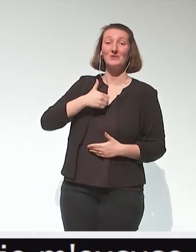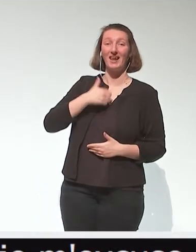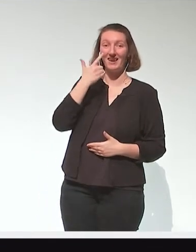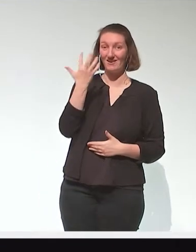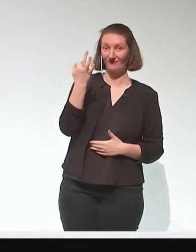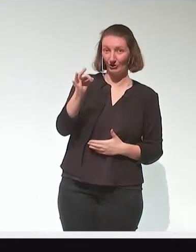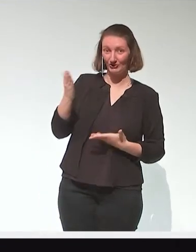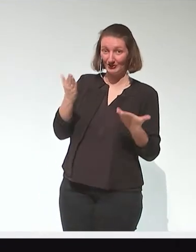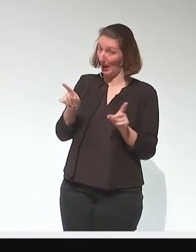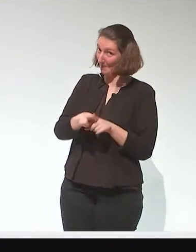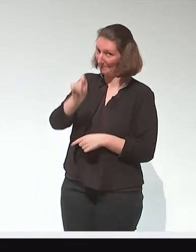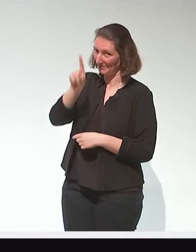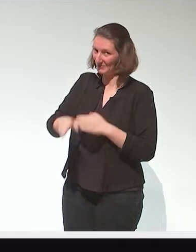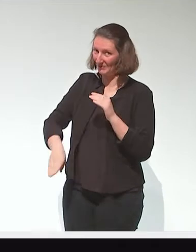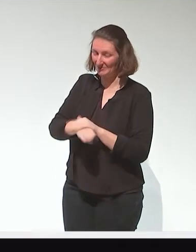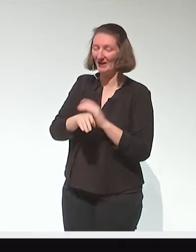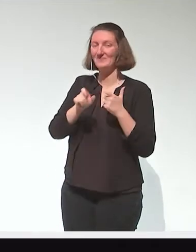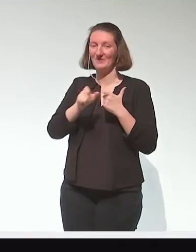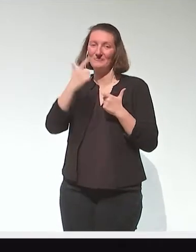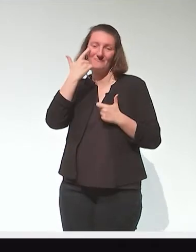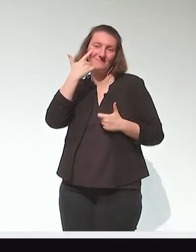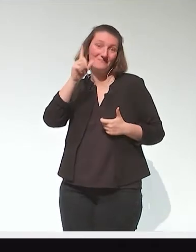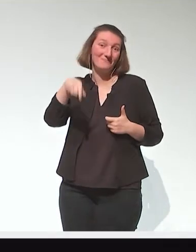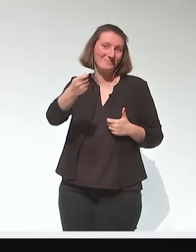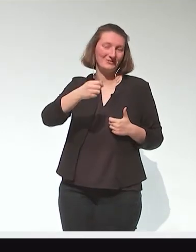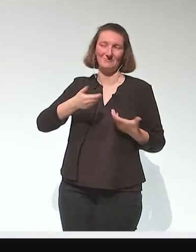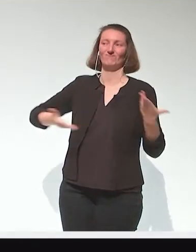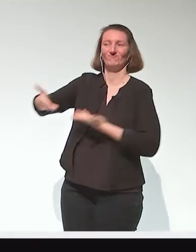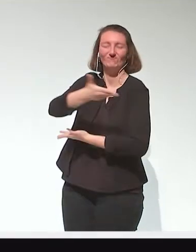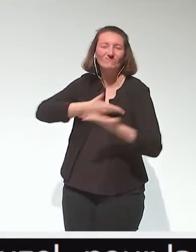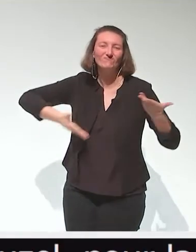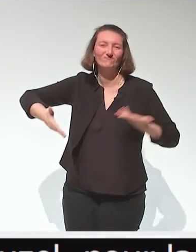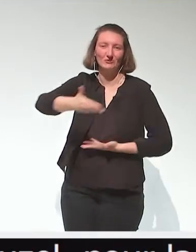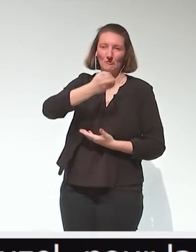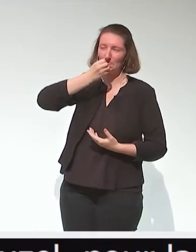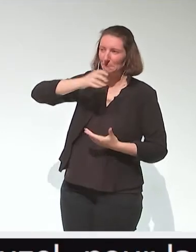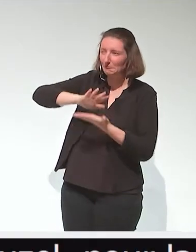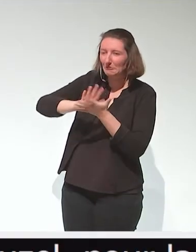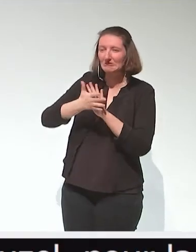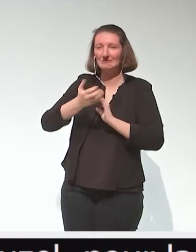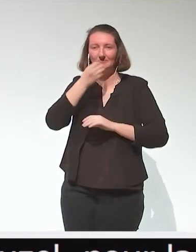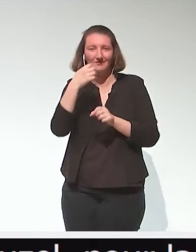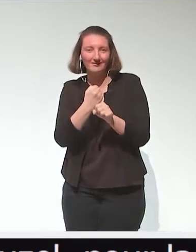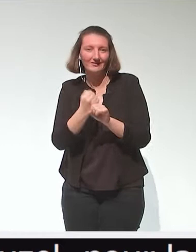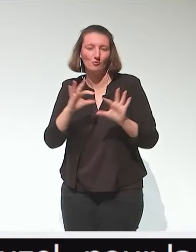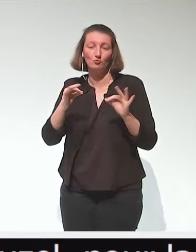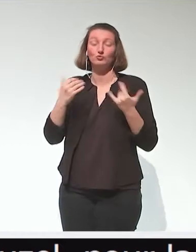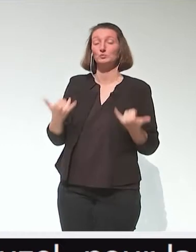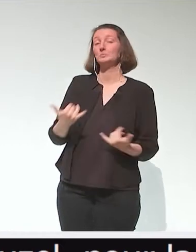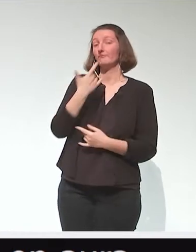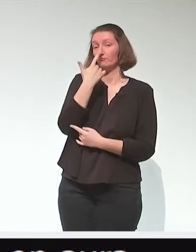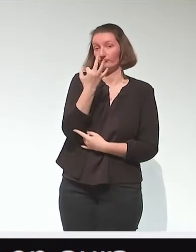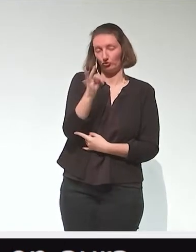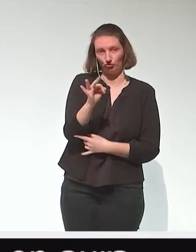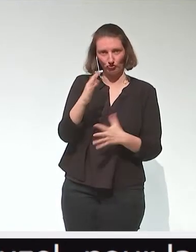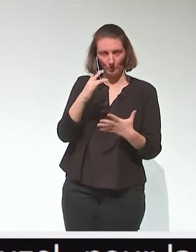Thank you very much. No problem. Sophie Klusell for France. We will exchange on best practices, but